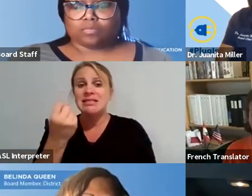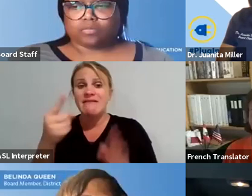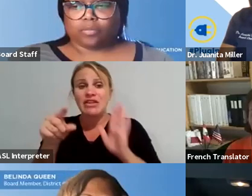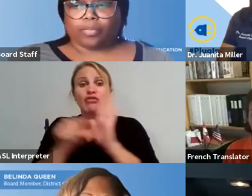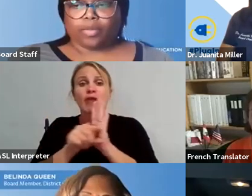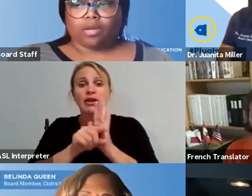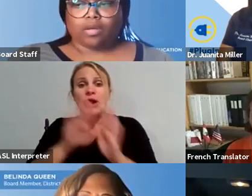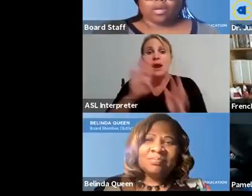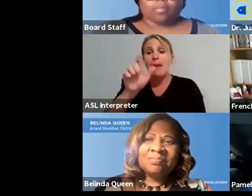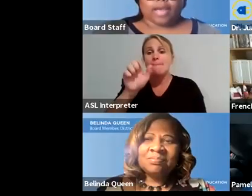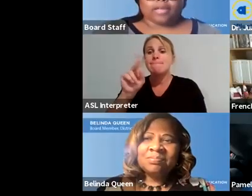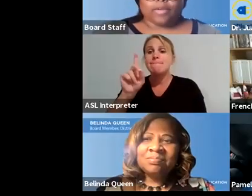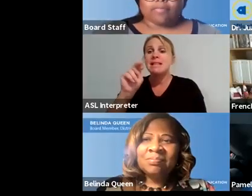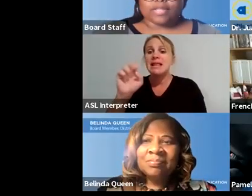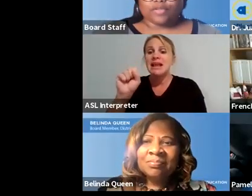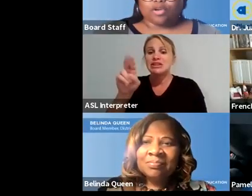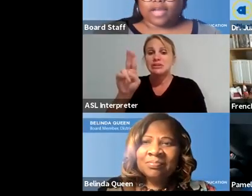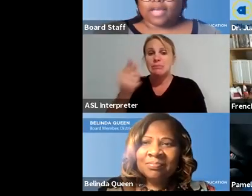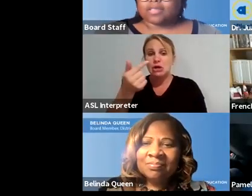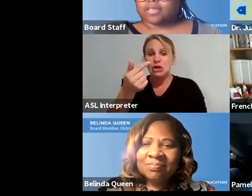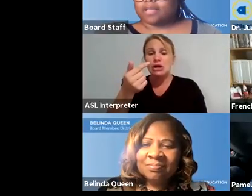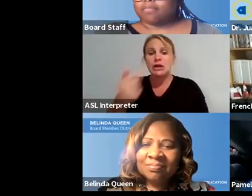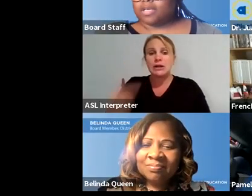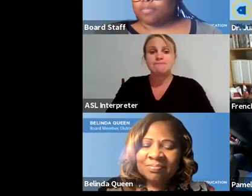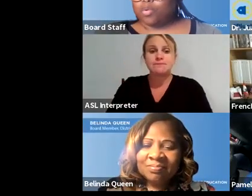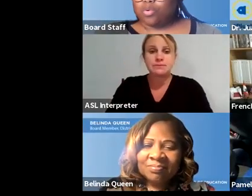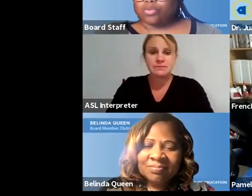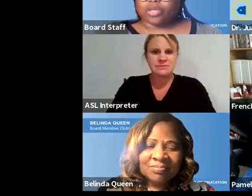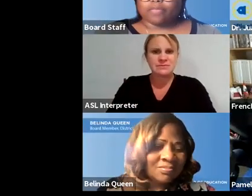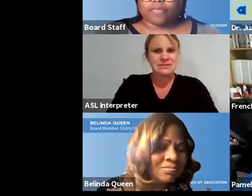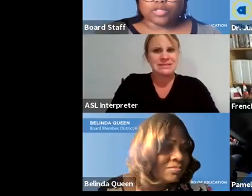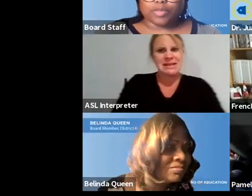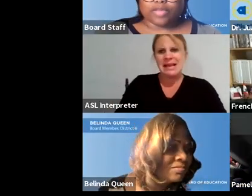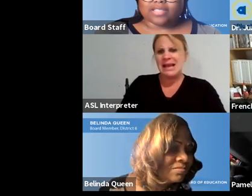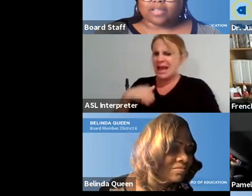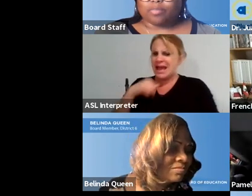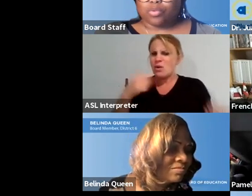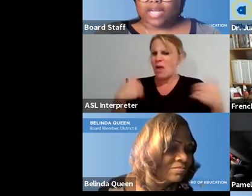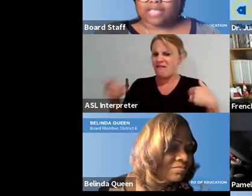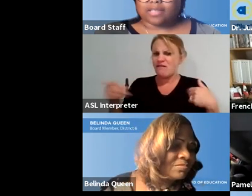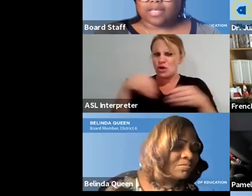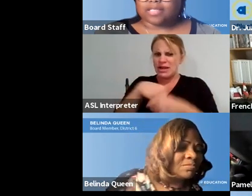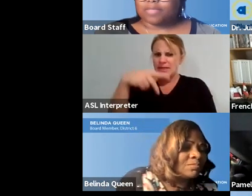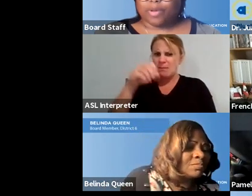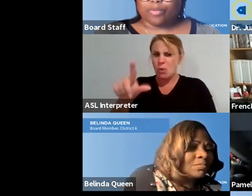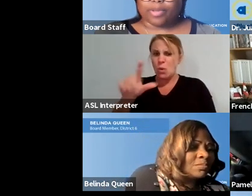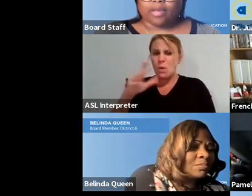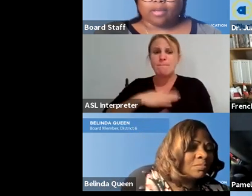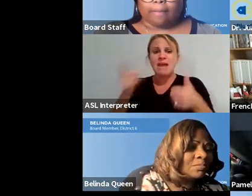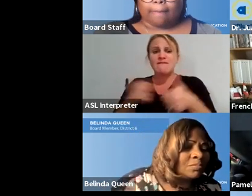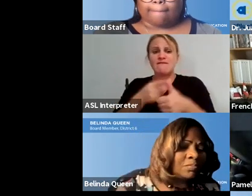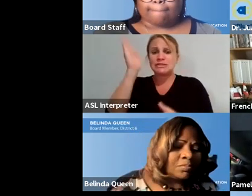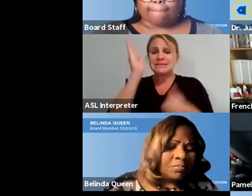High School. I don't have Ms. Flores in the pool. The first speaker that's in the pool that I see is Ms.